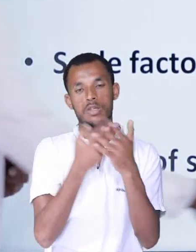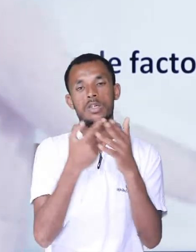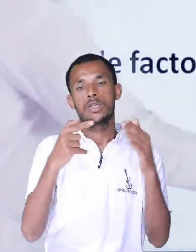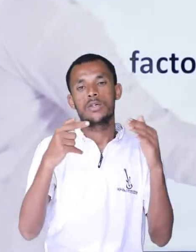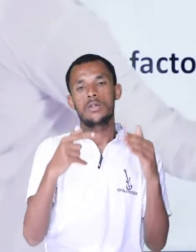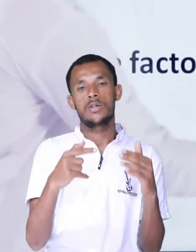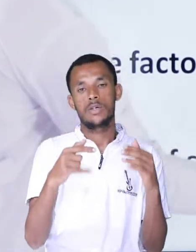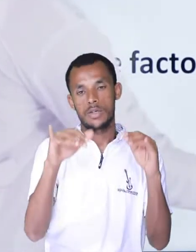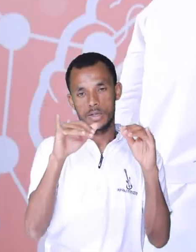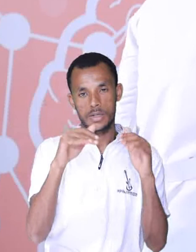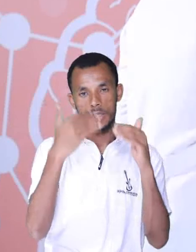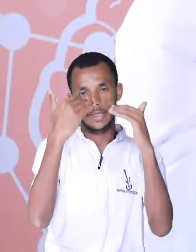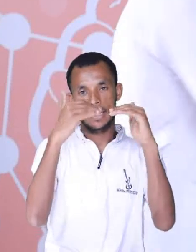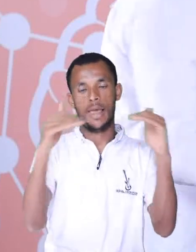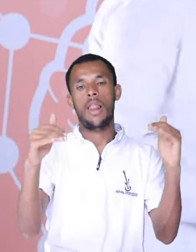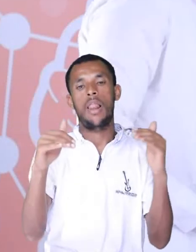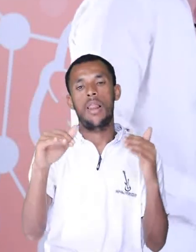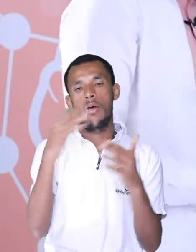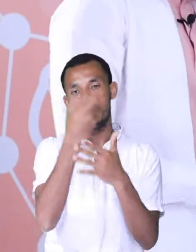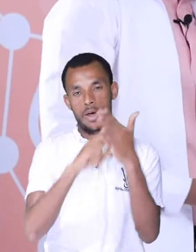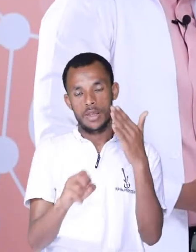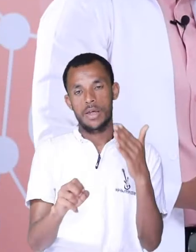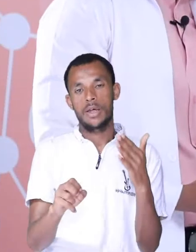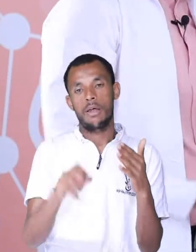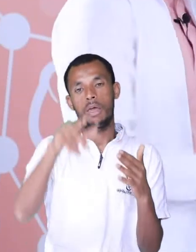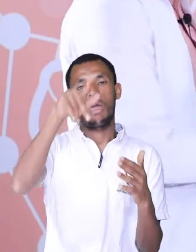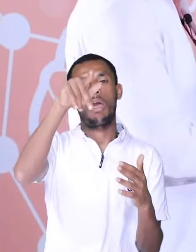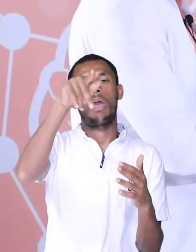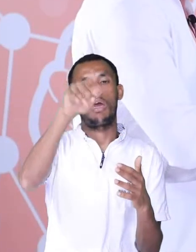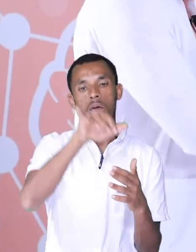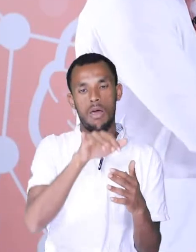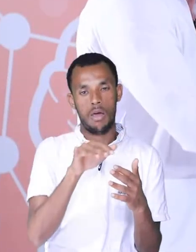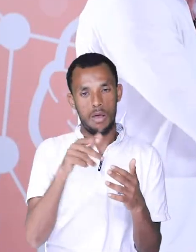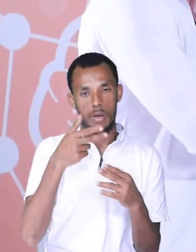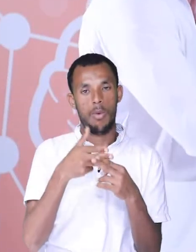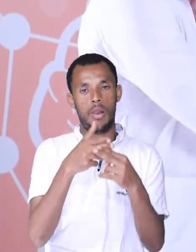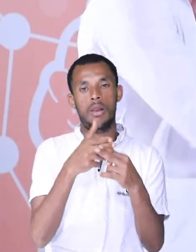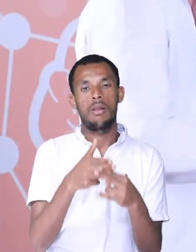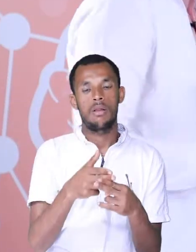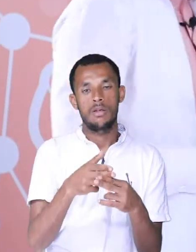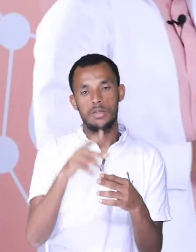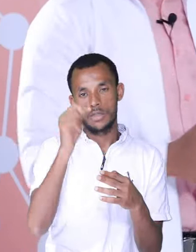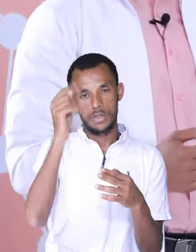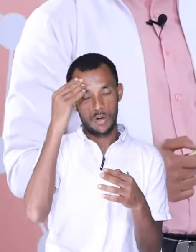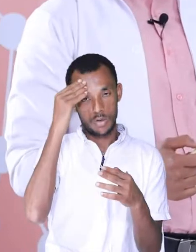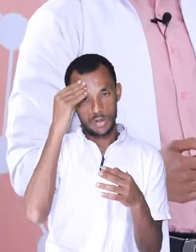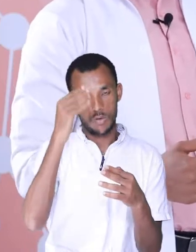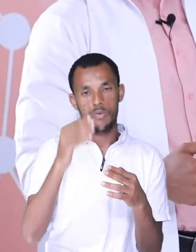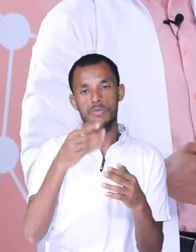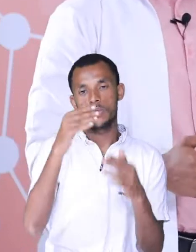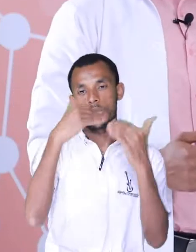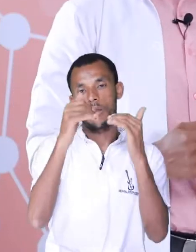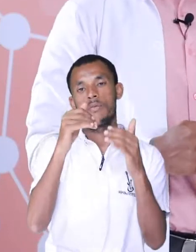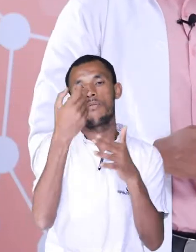factor is denoted by K. That is capital K. Therefore, the notation of the scale factor is K.